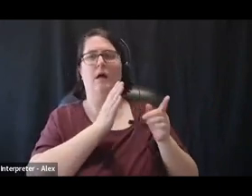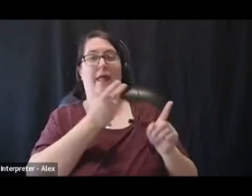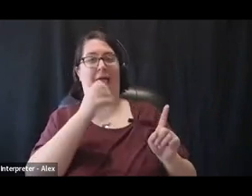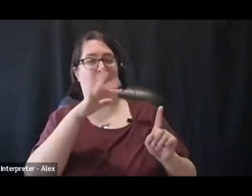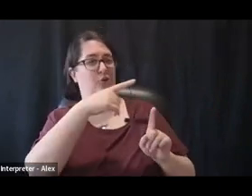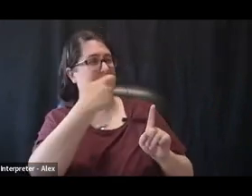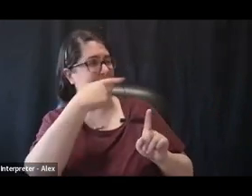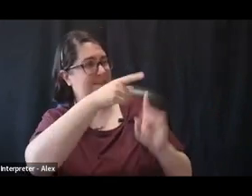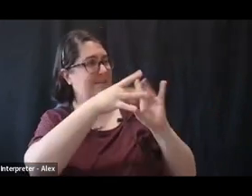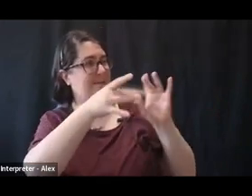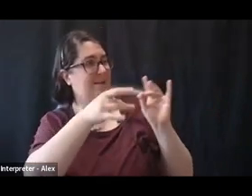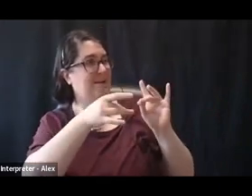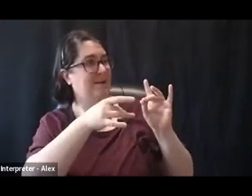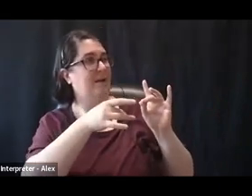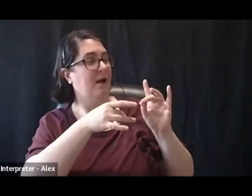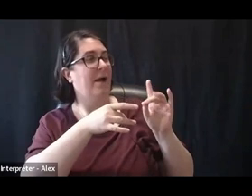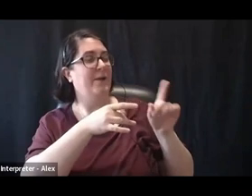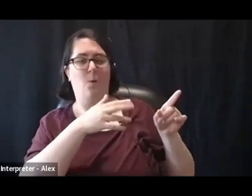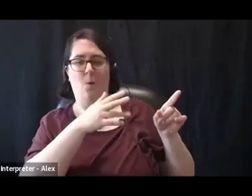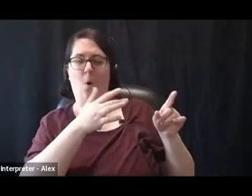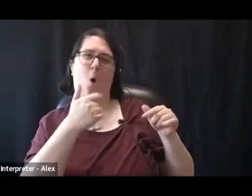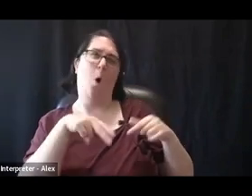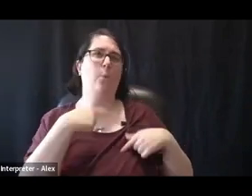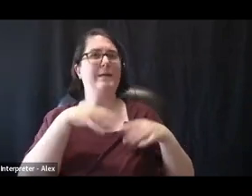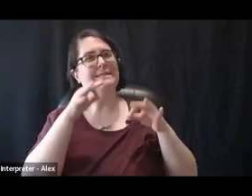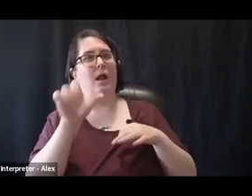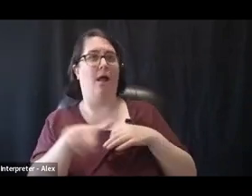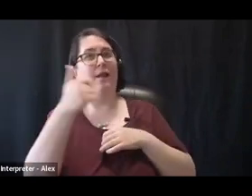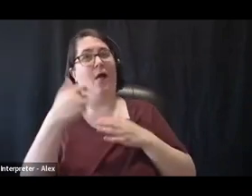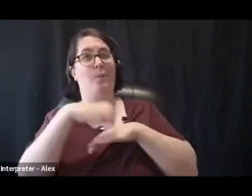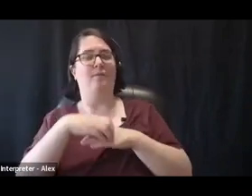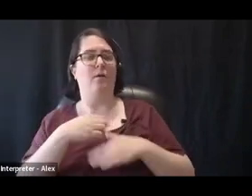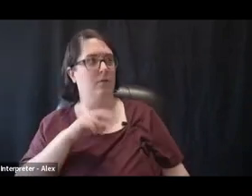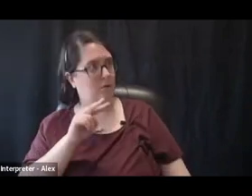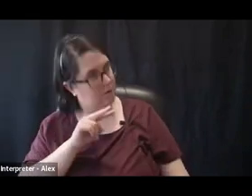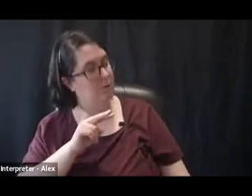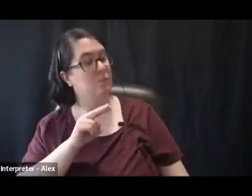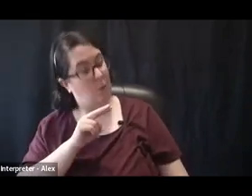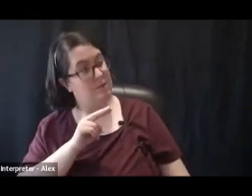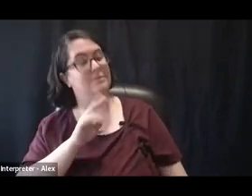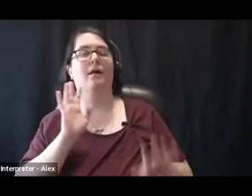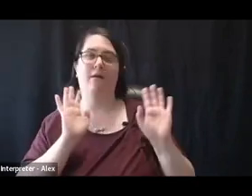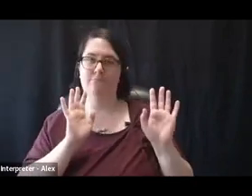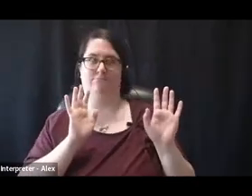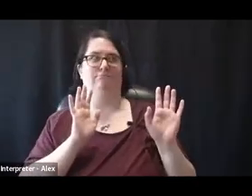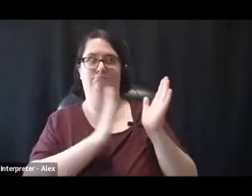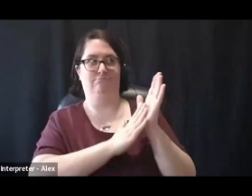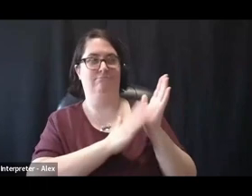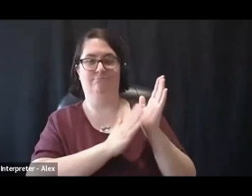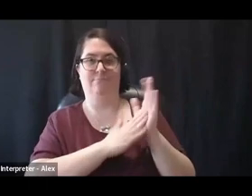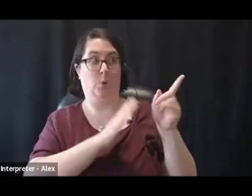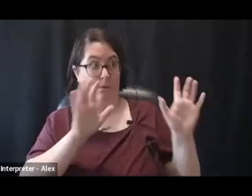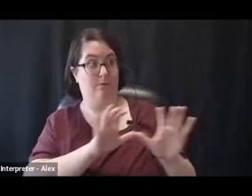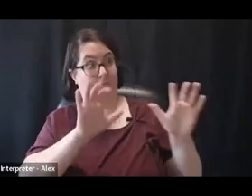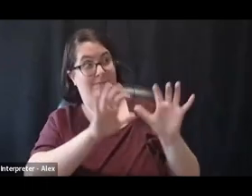some of the things you were saying, well, I mean, when you said like, oh, we decided to build another platform, I was like, whoa. So you decided to do